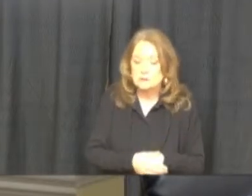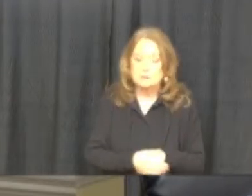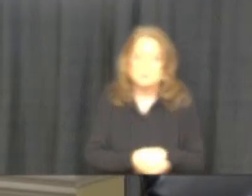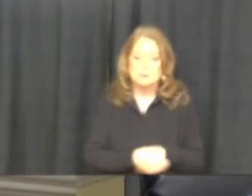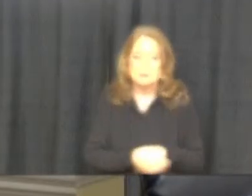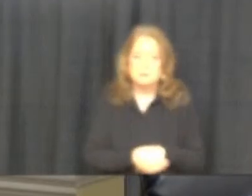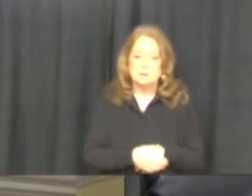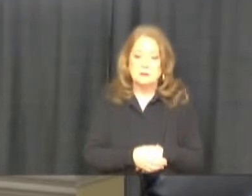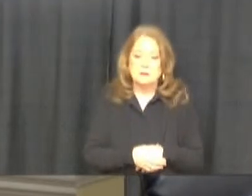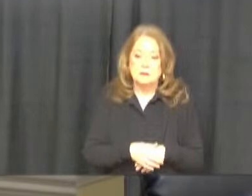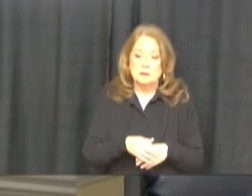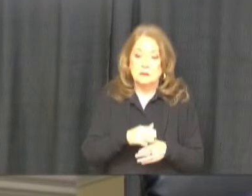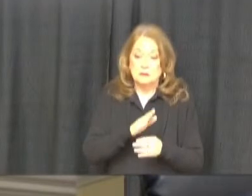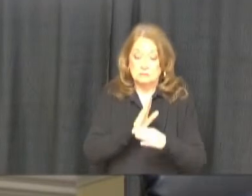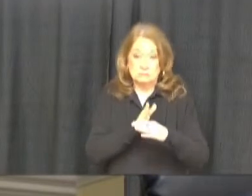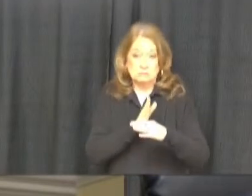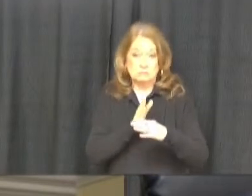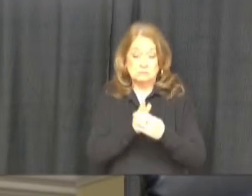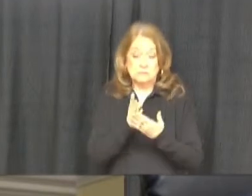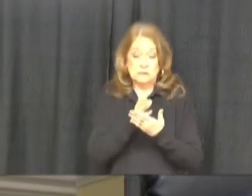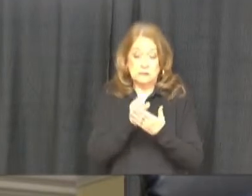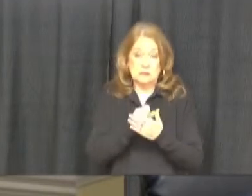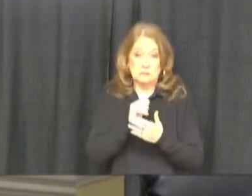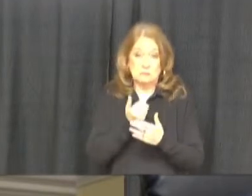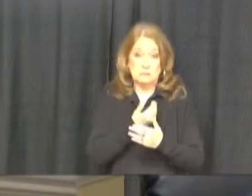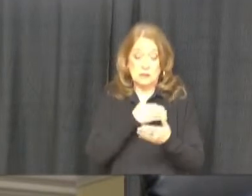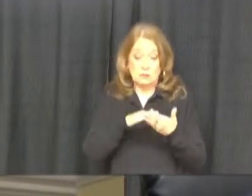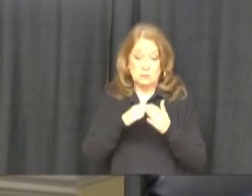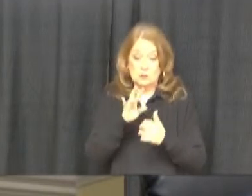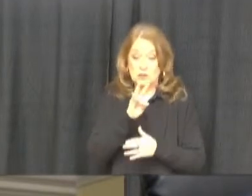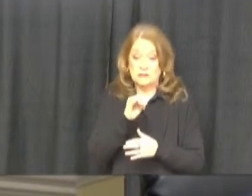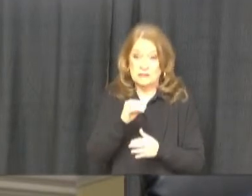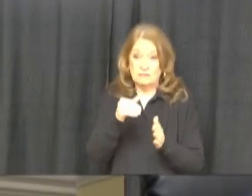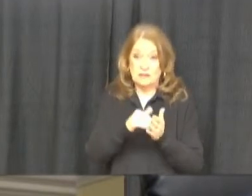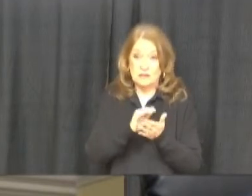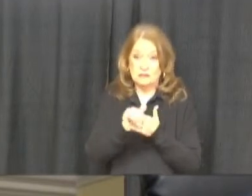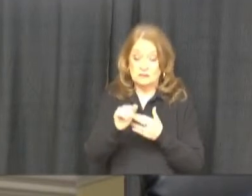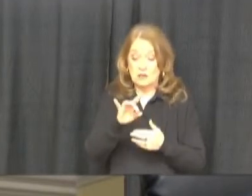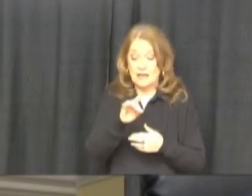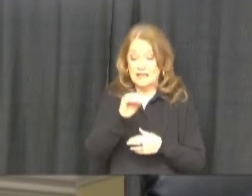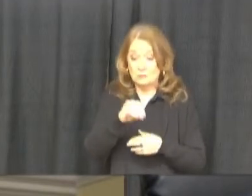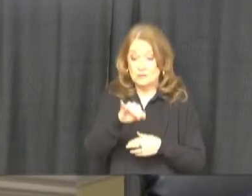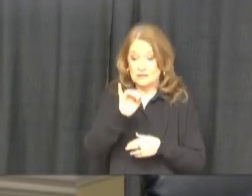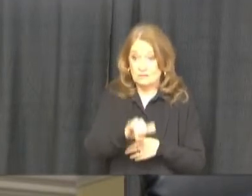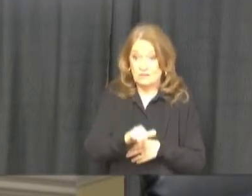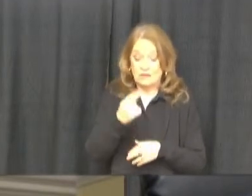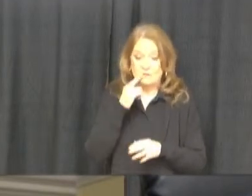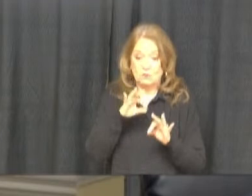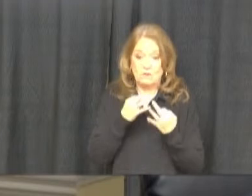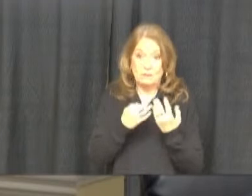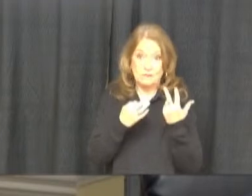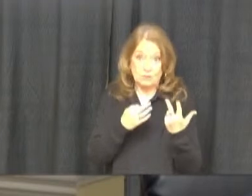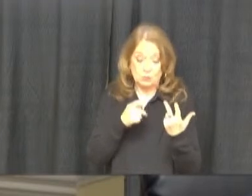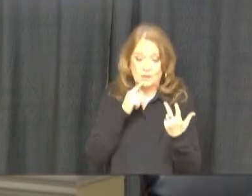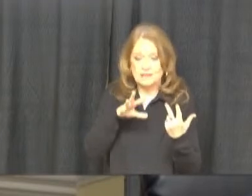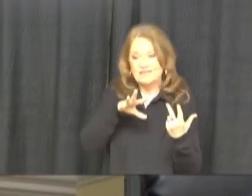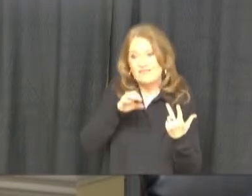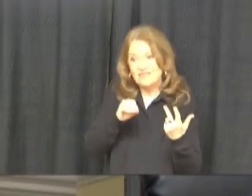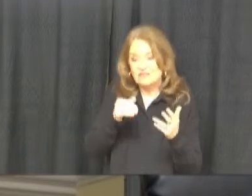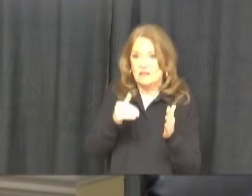The median income for our community is $70,000. 80% of that income for a family of 3 is